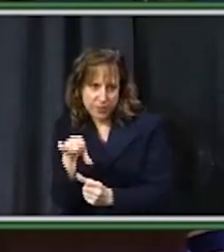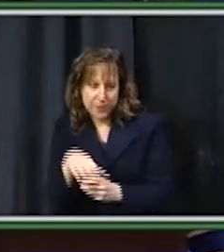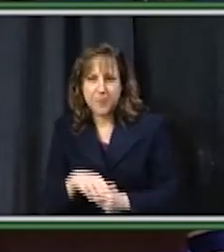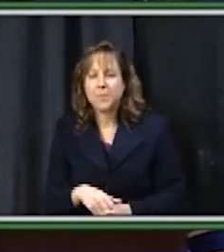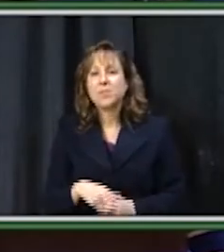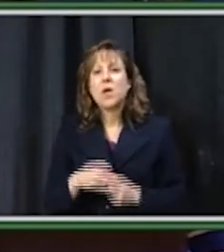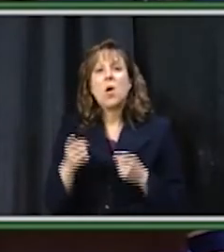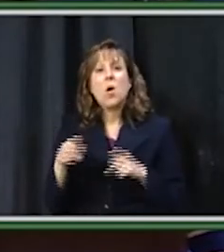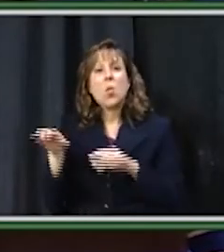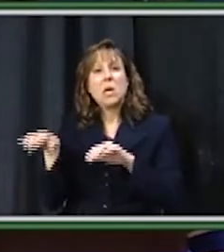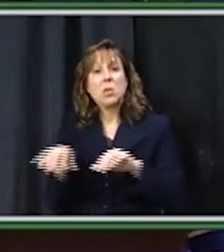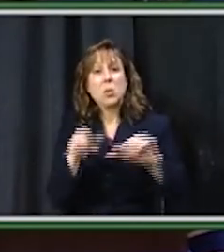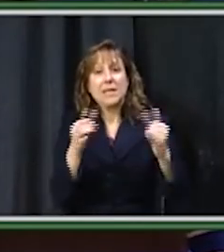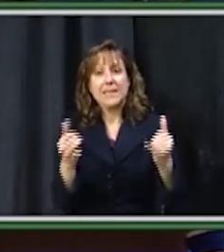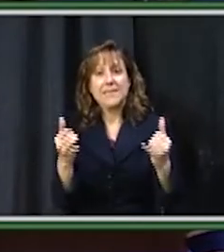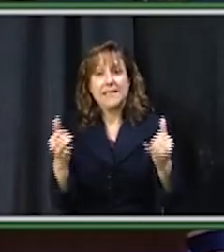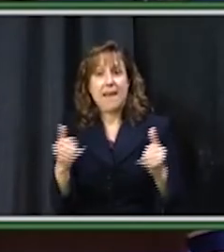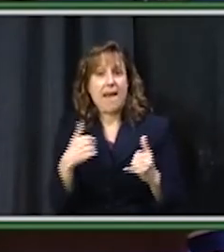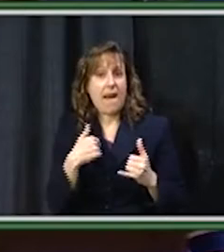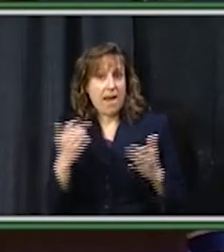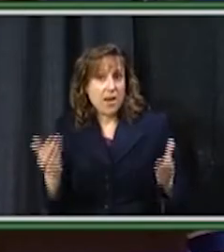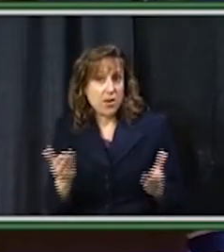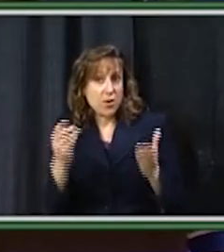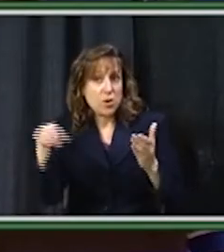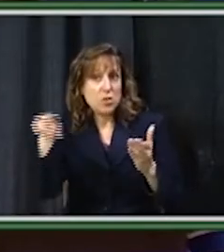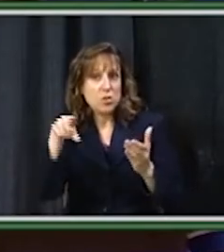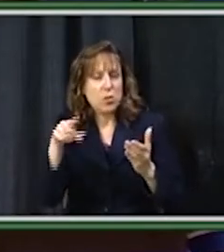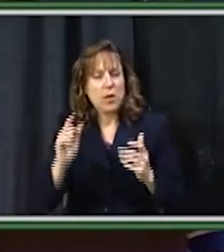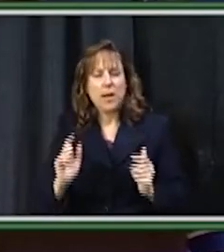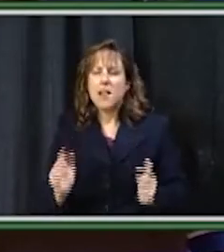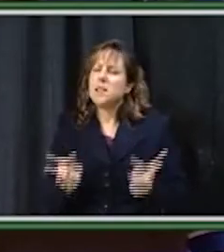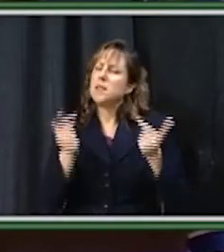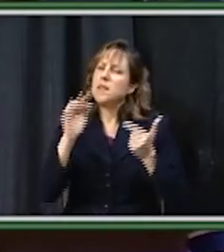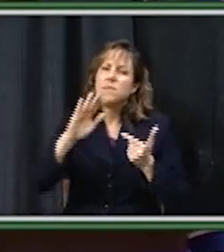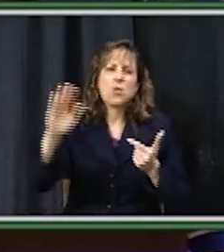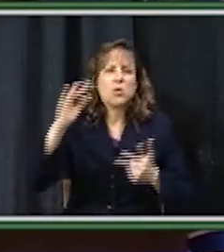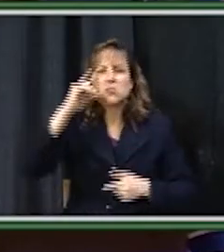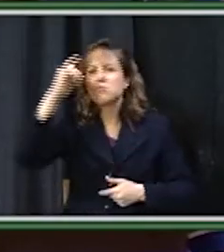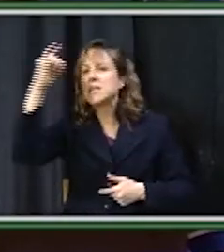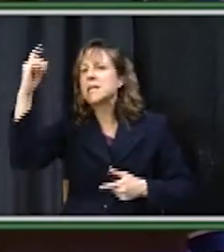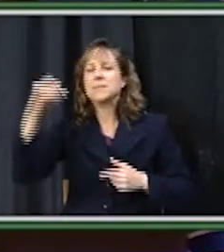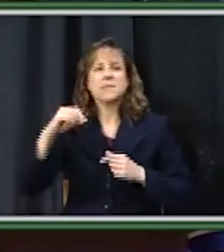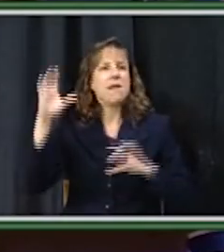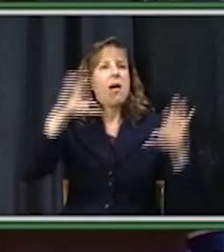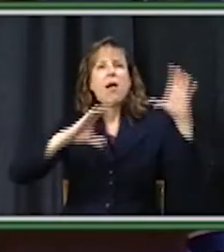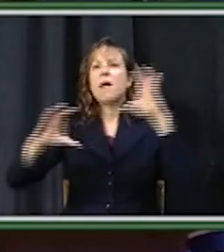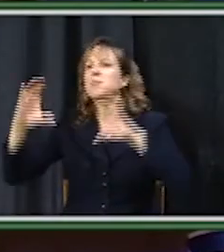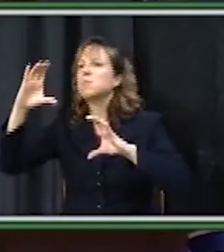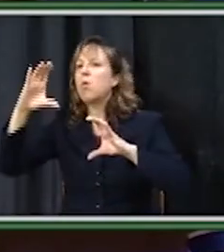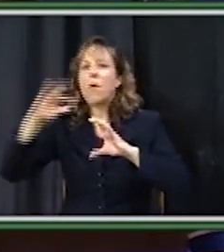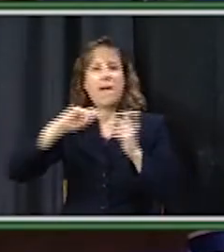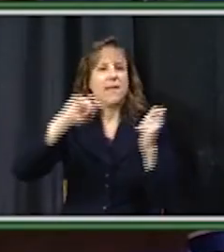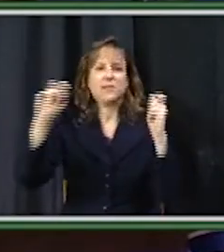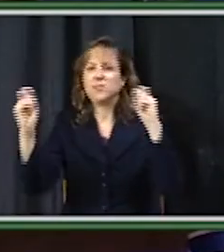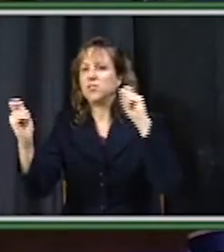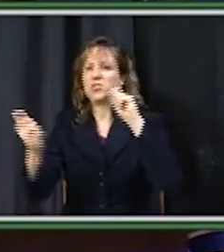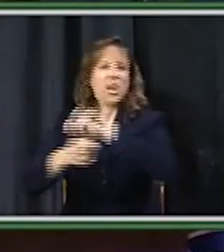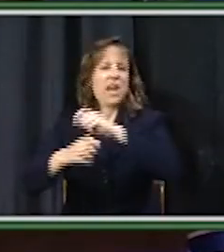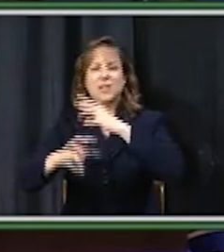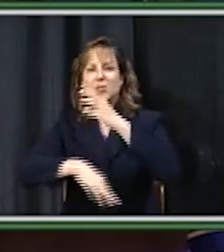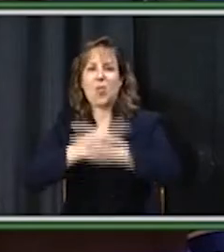As you leave here today, I encourage you to live your dreams, explore, and change the world.